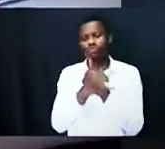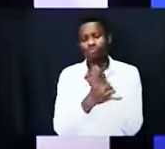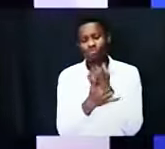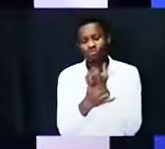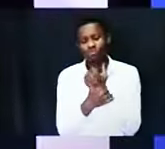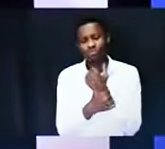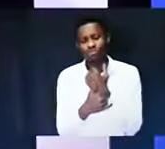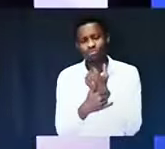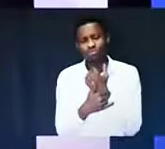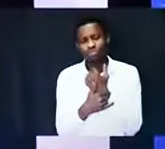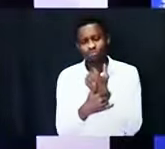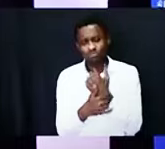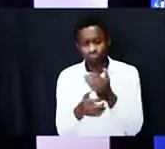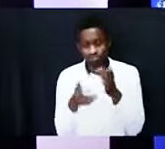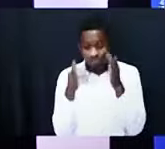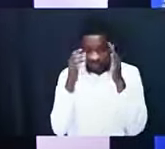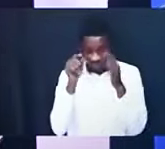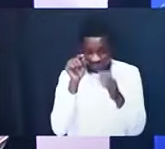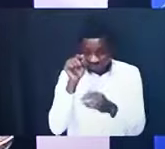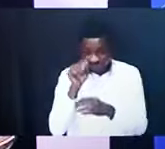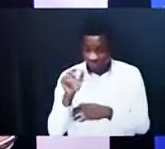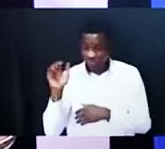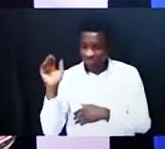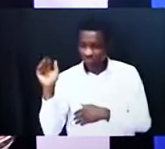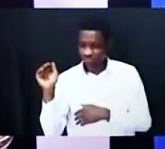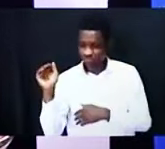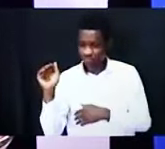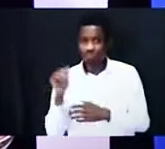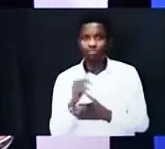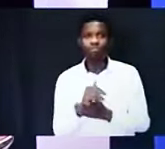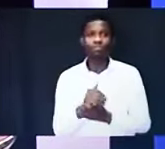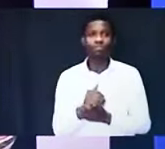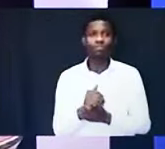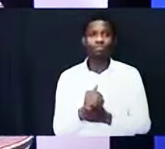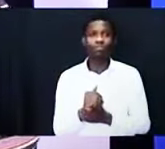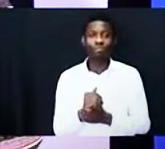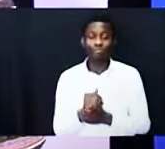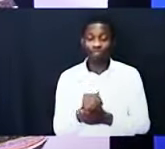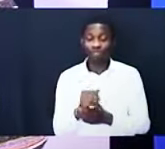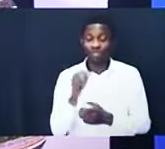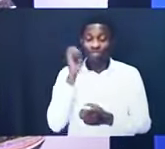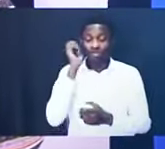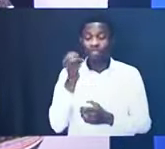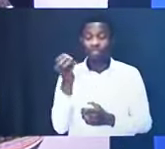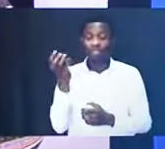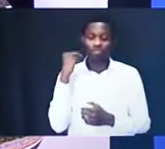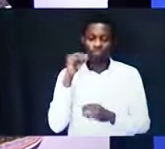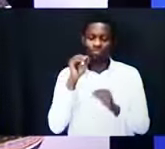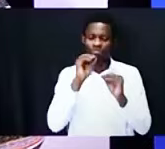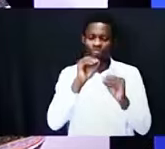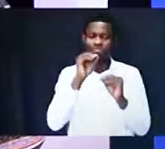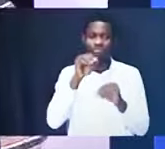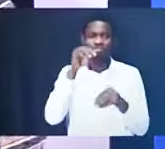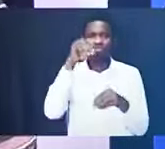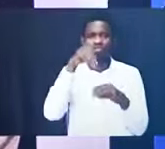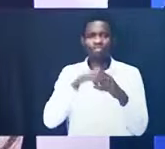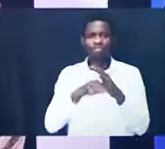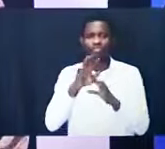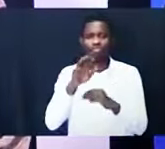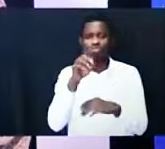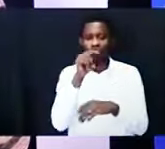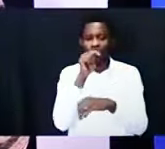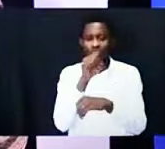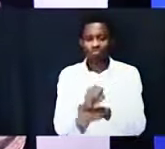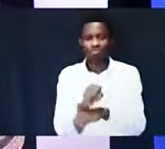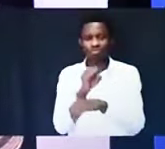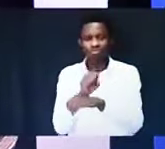to verse 15. He was teaching in their synagogue. And everyone praised